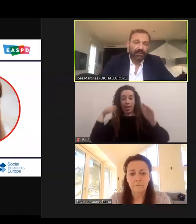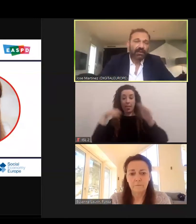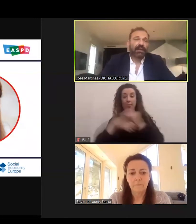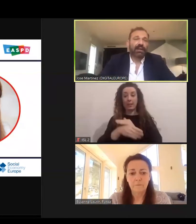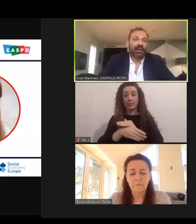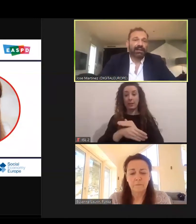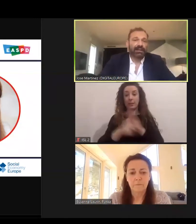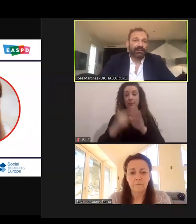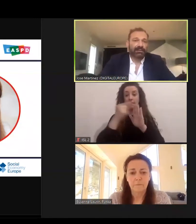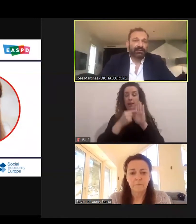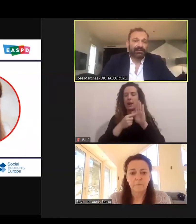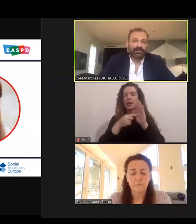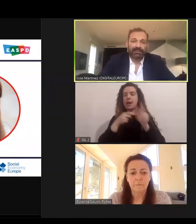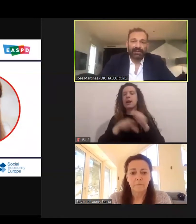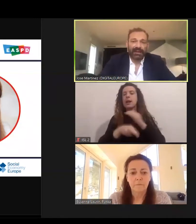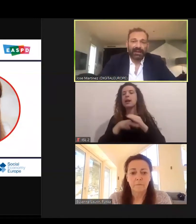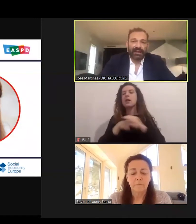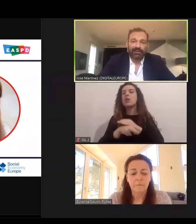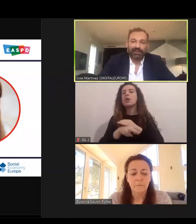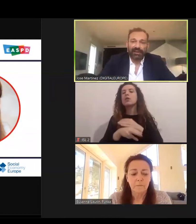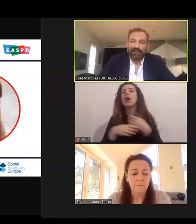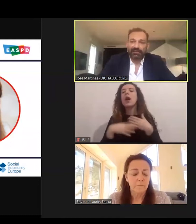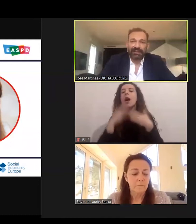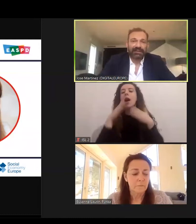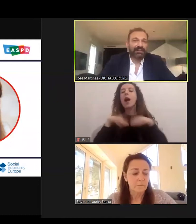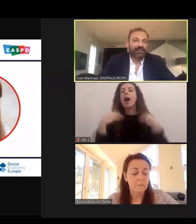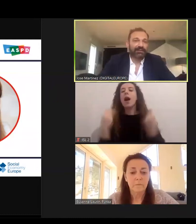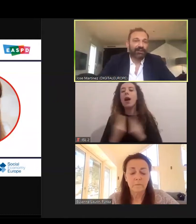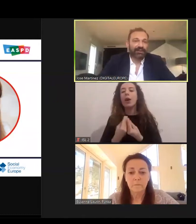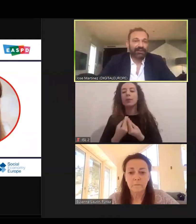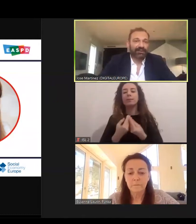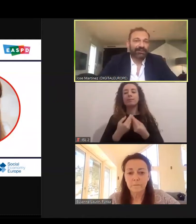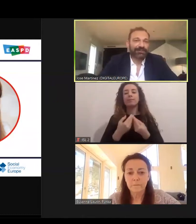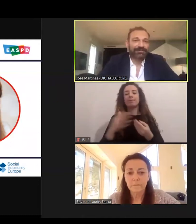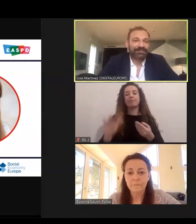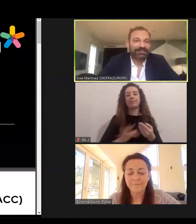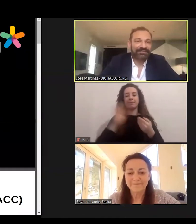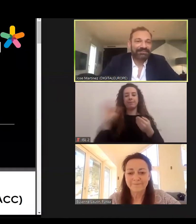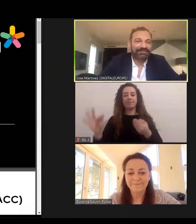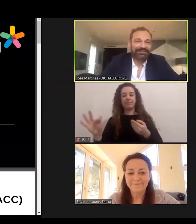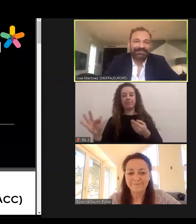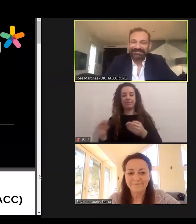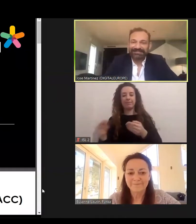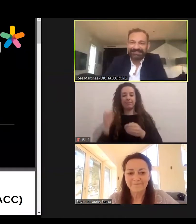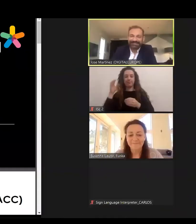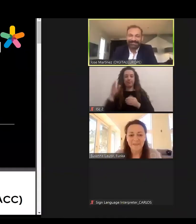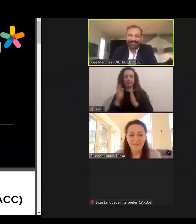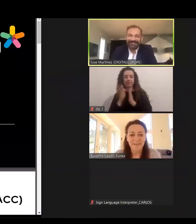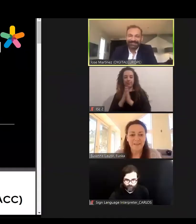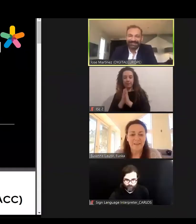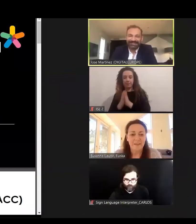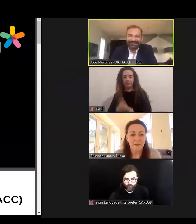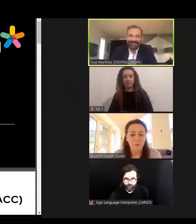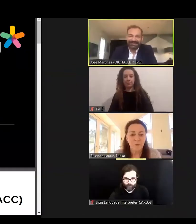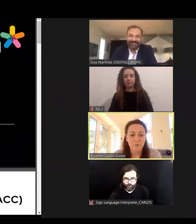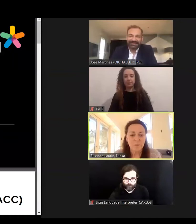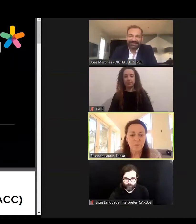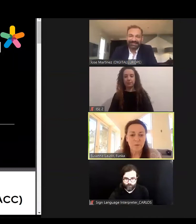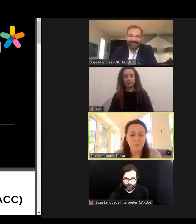be crazy with all this. But she is also